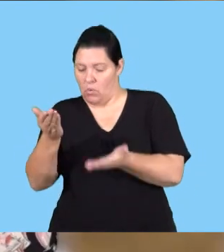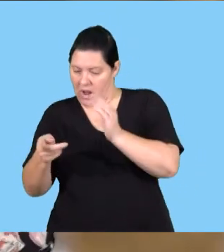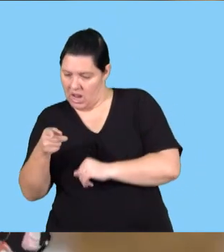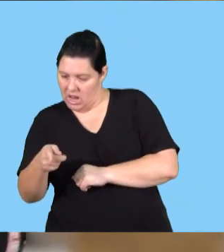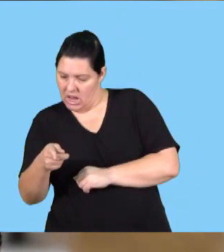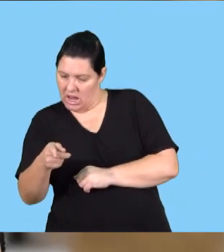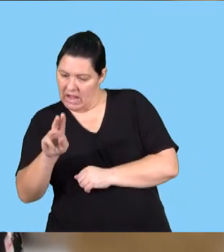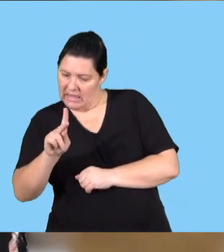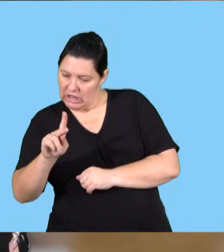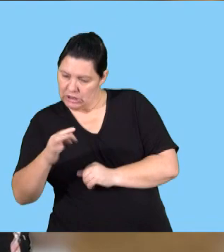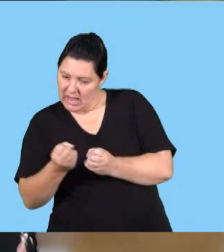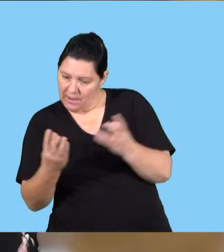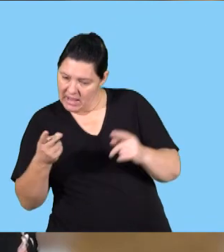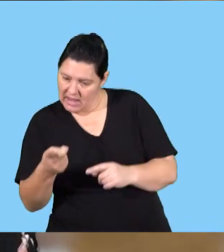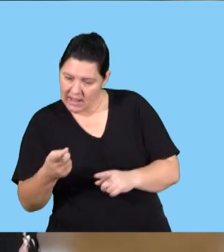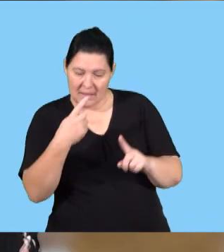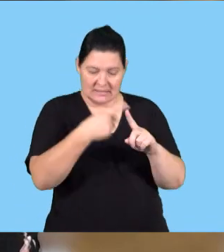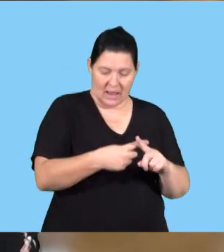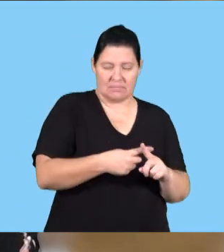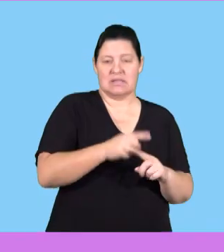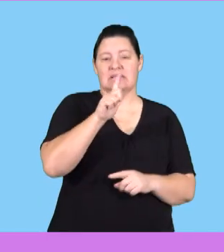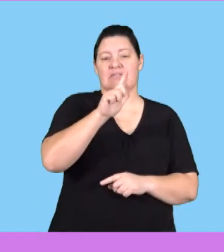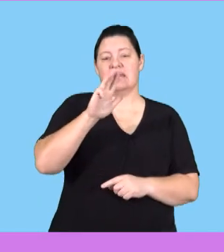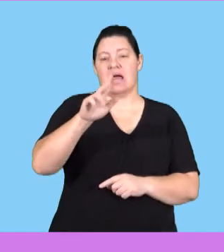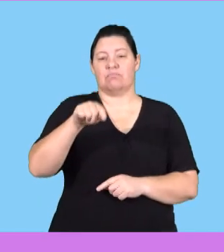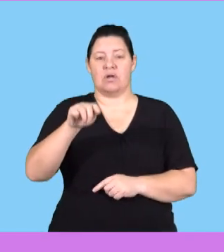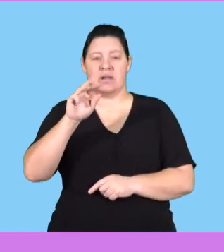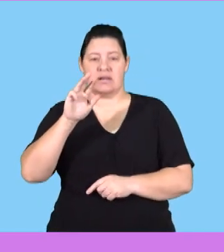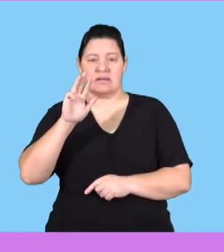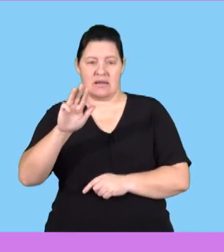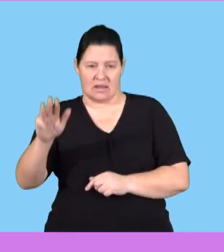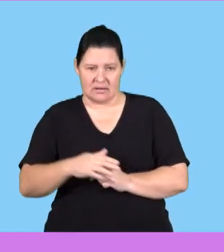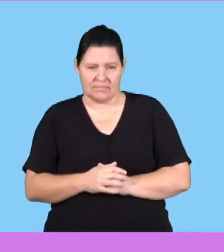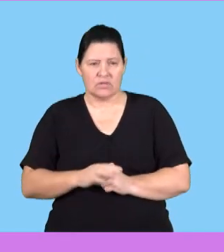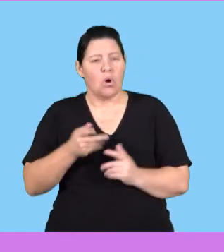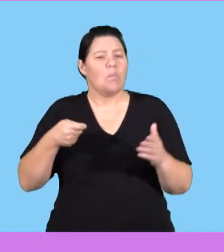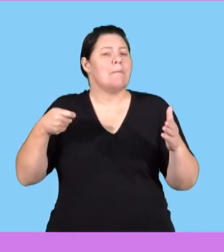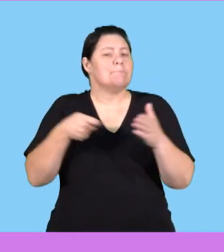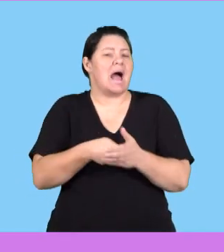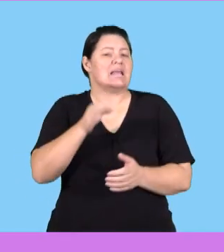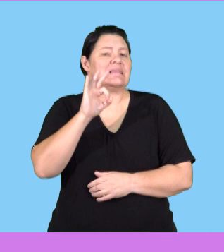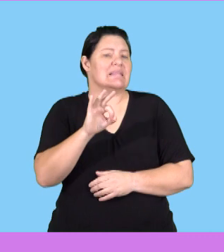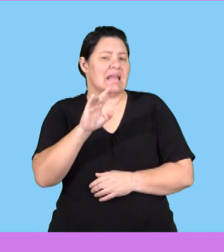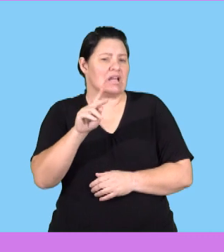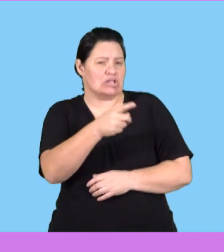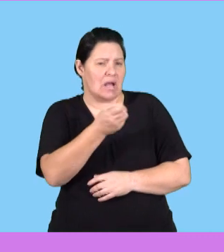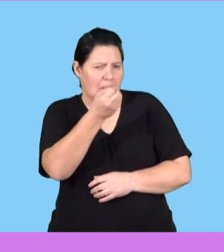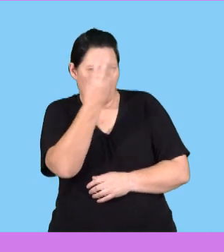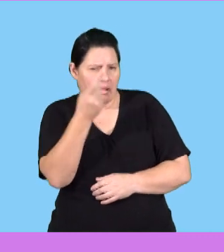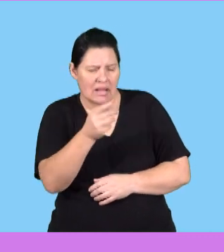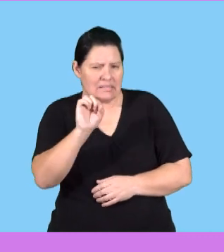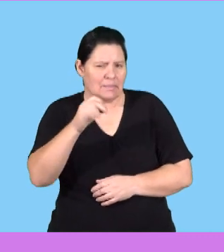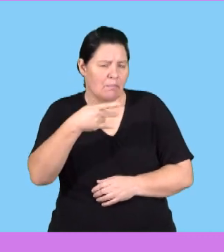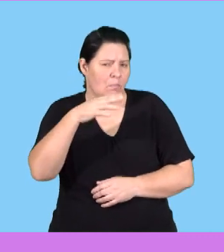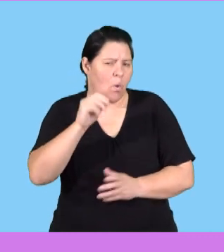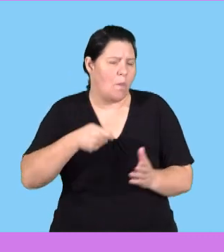that particular cheese. So now we want to know how much will Sipho pay for 3 kilograms of cheese. So now to